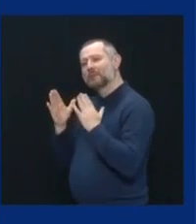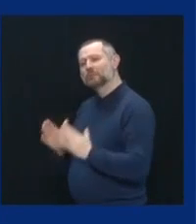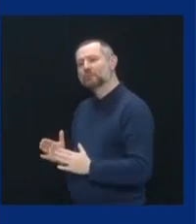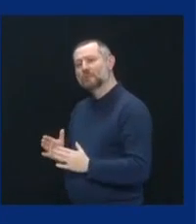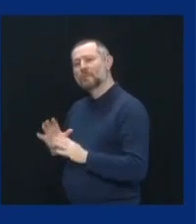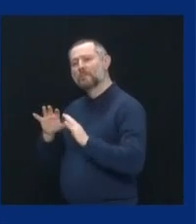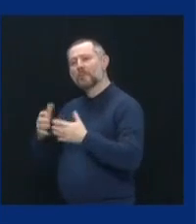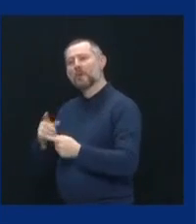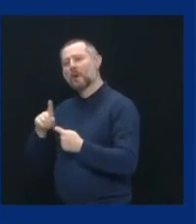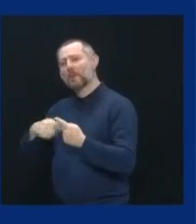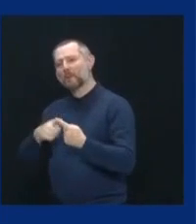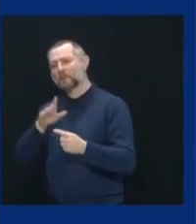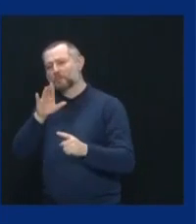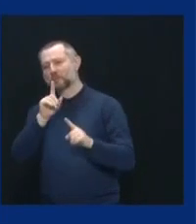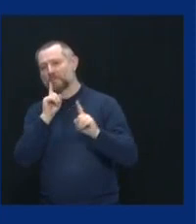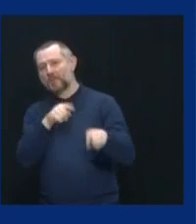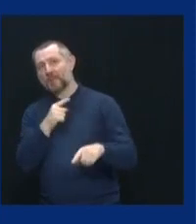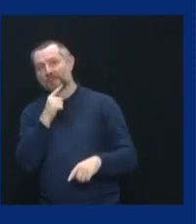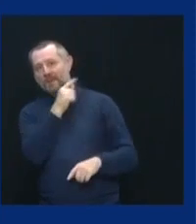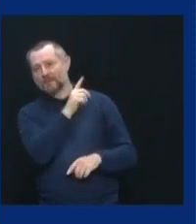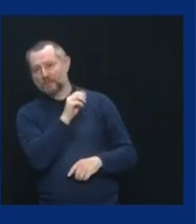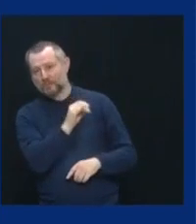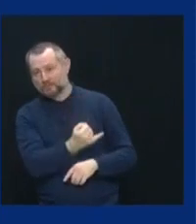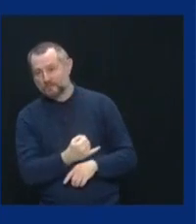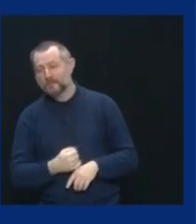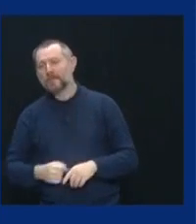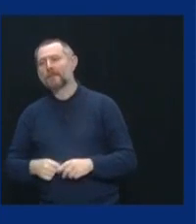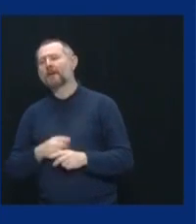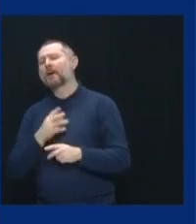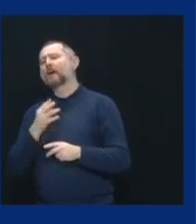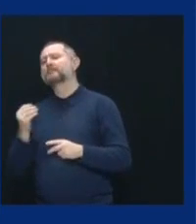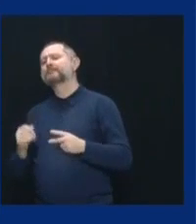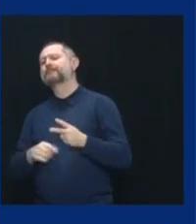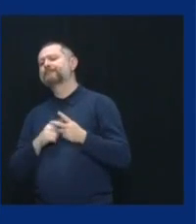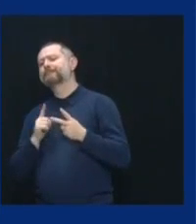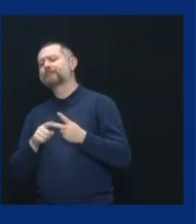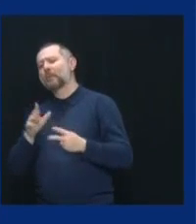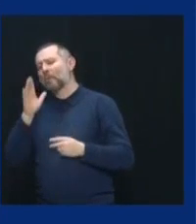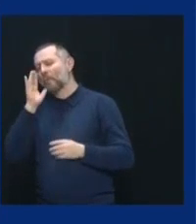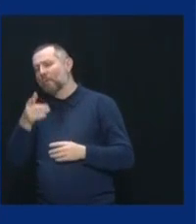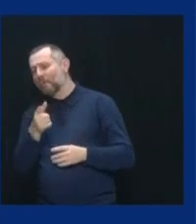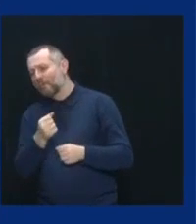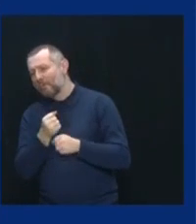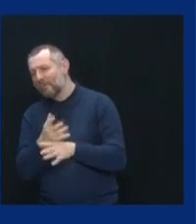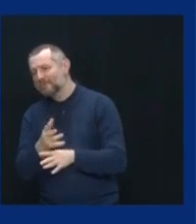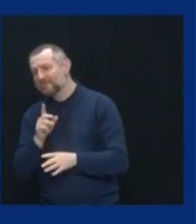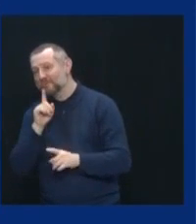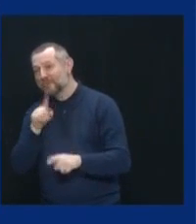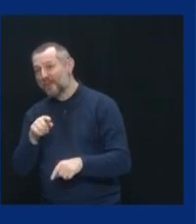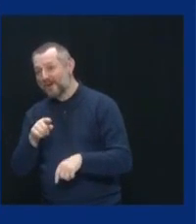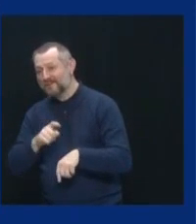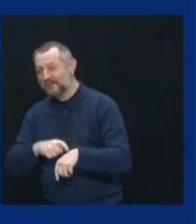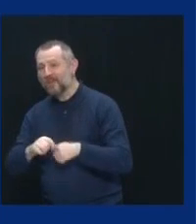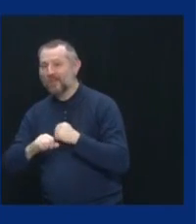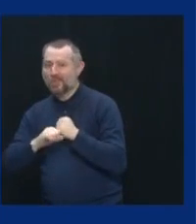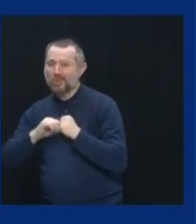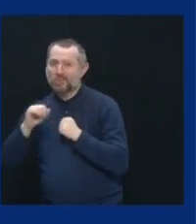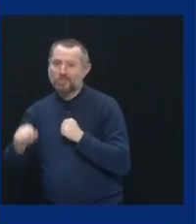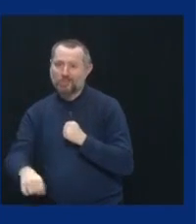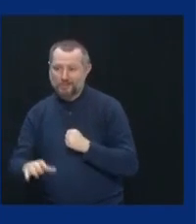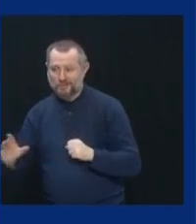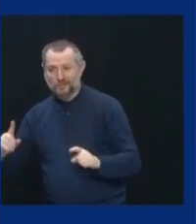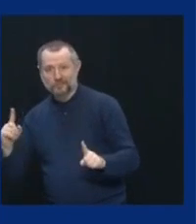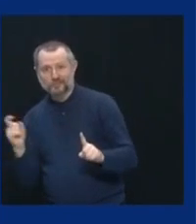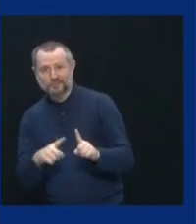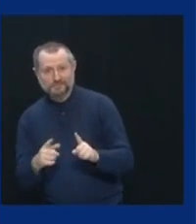your response to that and how that would slow down your responding to the state legislators' questions that were posed earlier